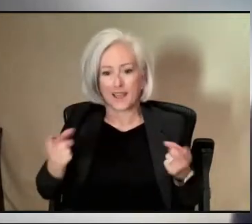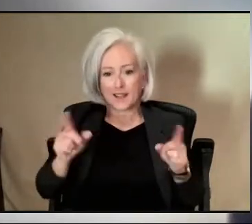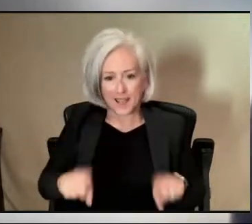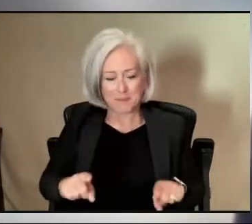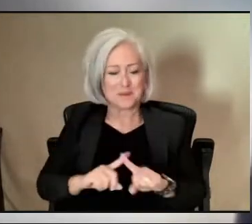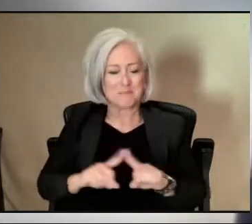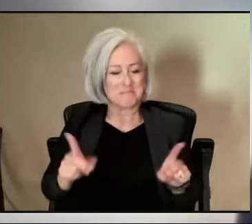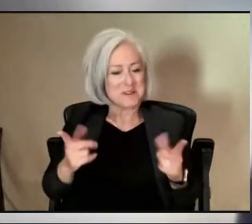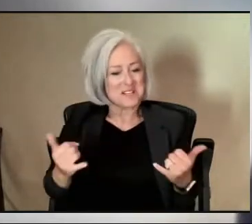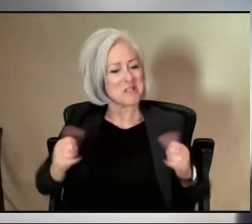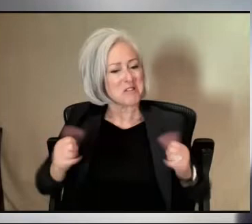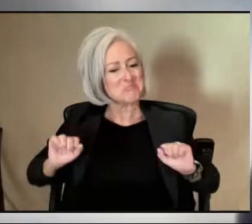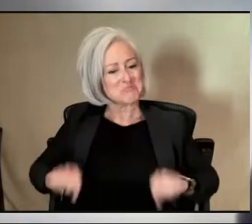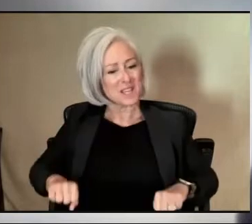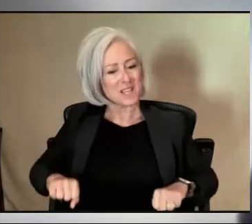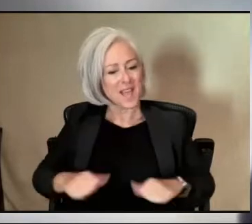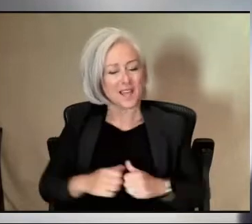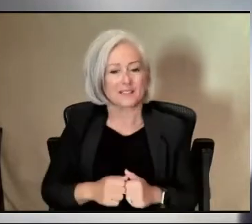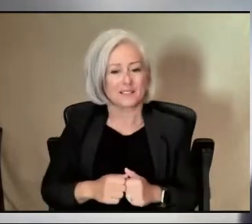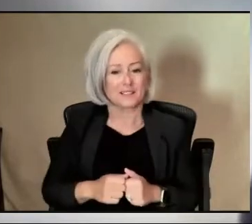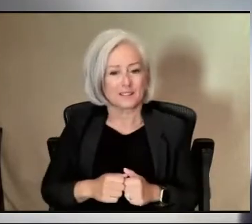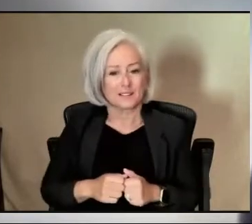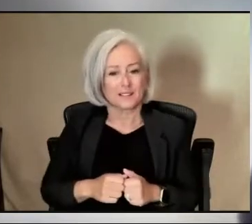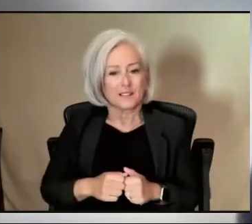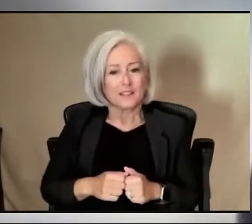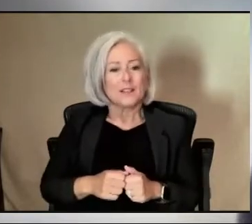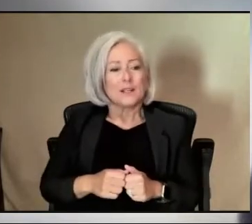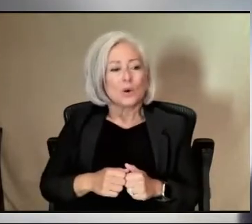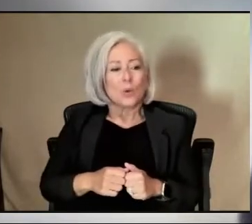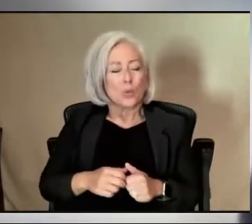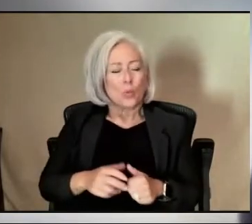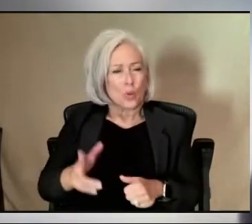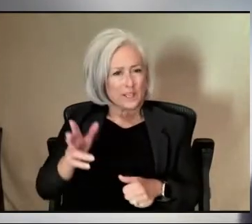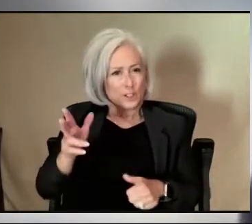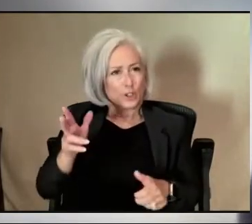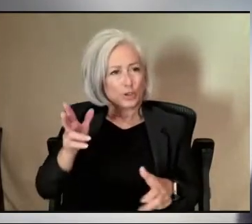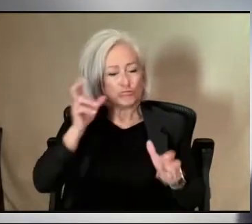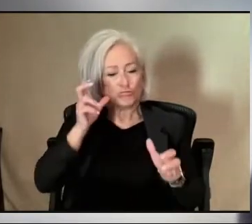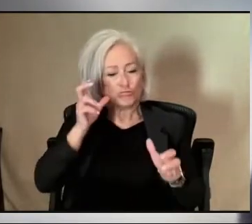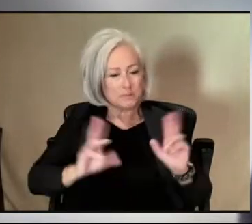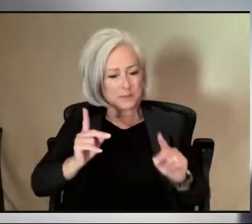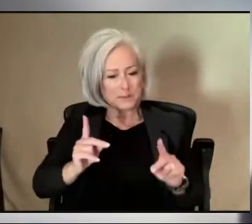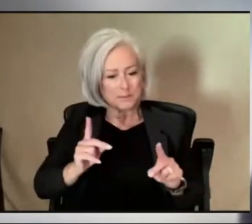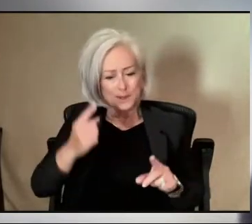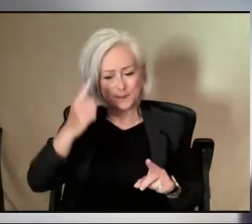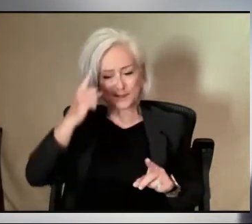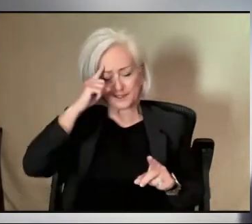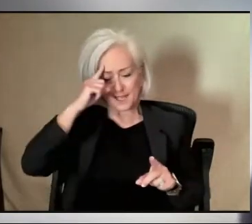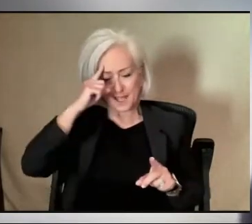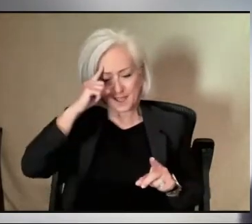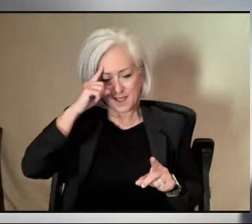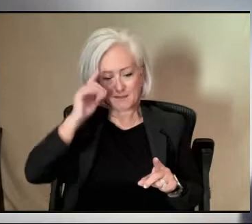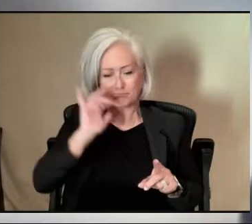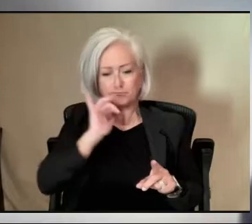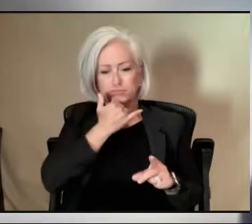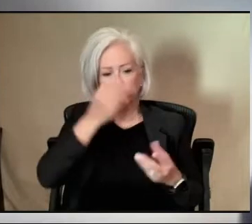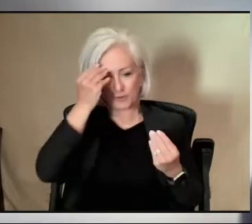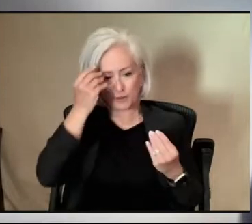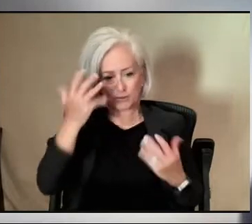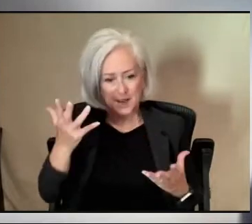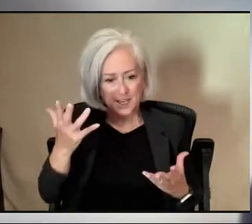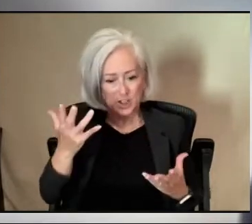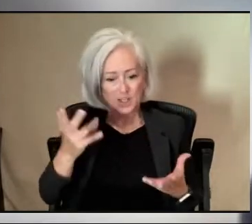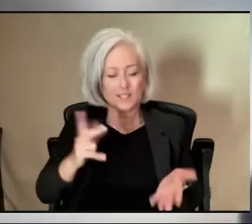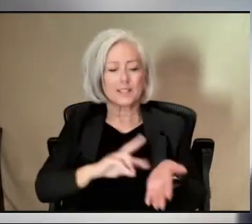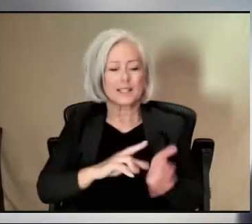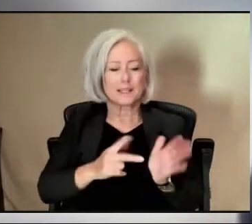that's sometimes a cry for knowledge. More often, it represents sort of fear-based